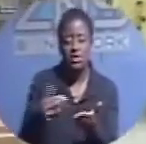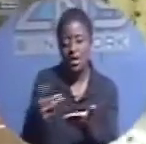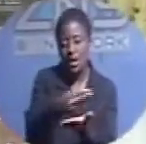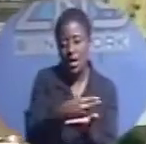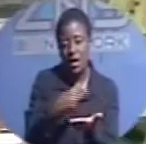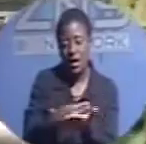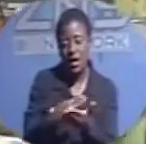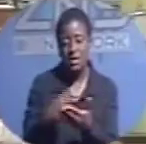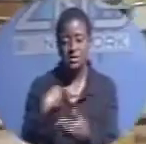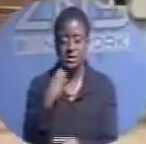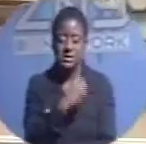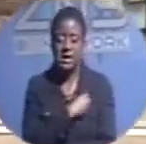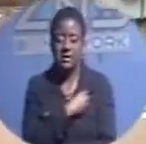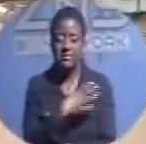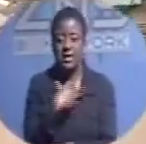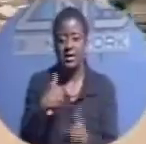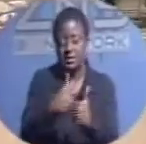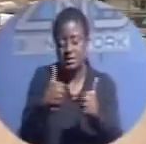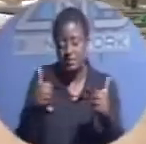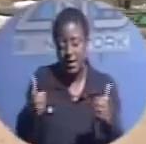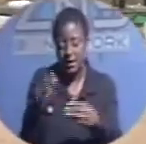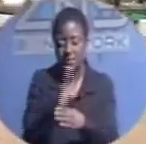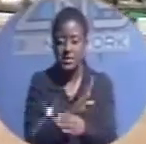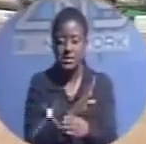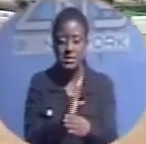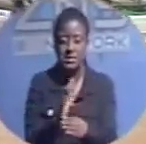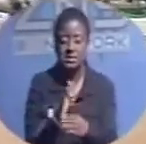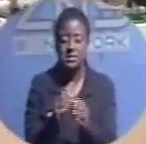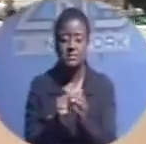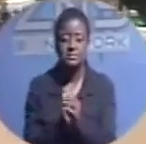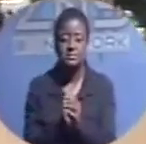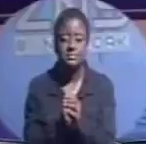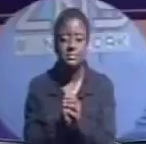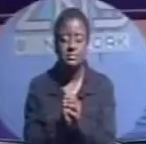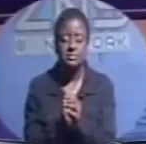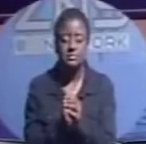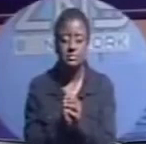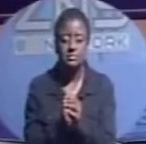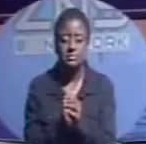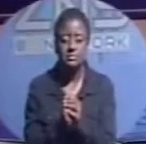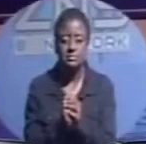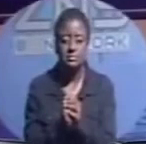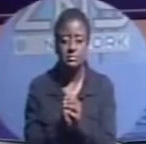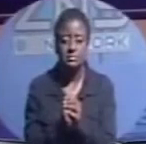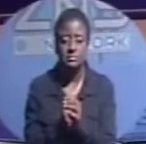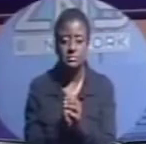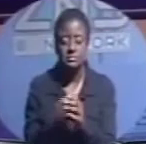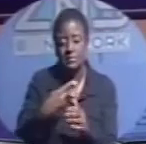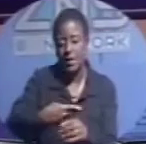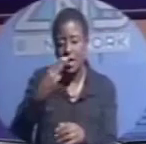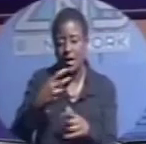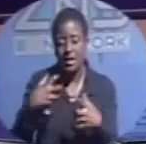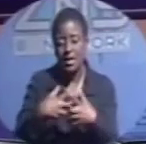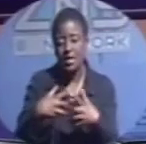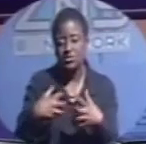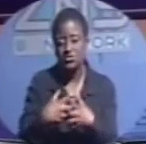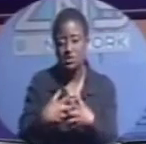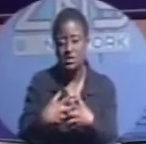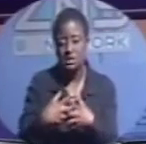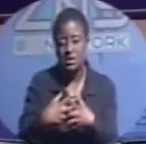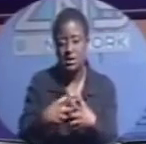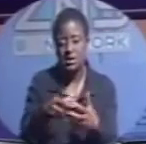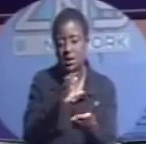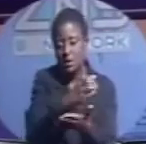his business. Janae Noel Ferguson, ZNS News Network. Now, the high electricity rate also drives